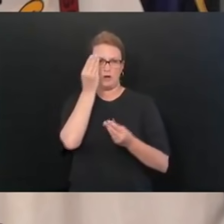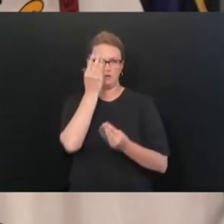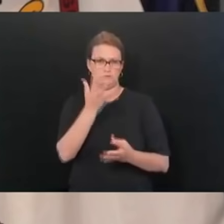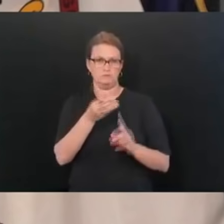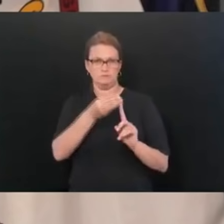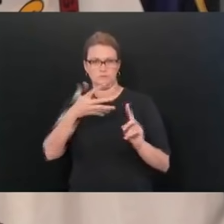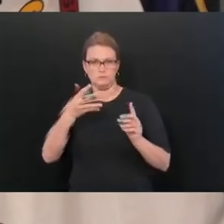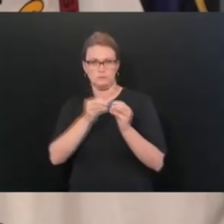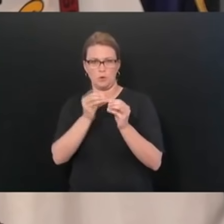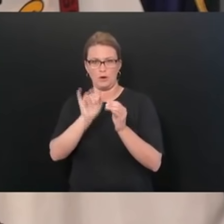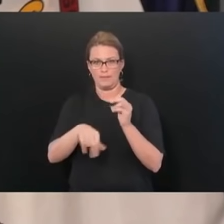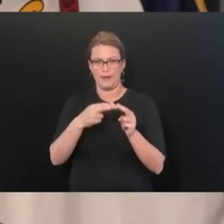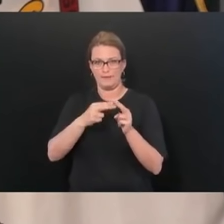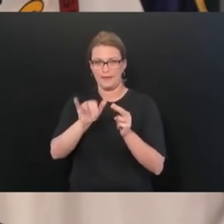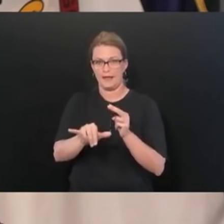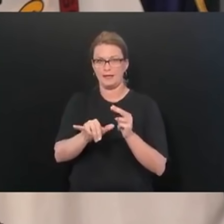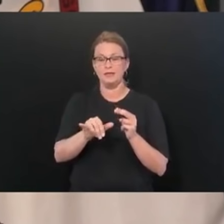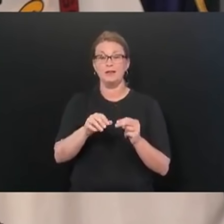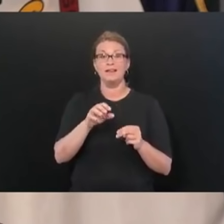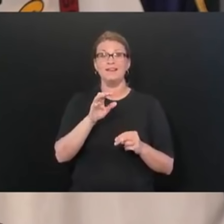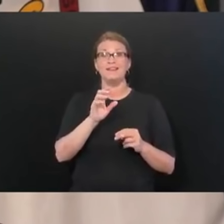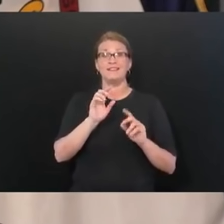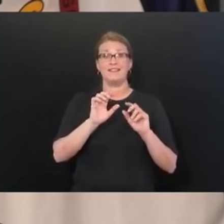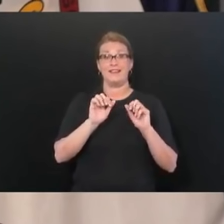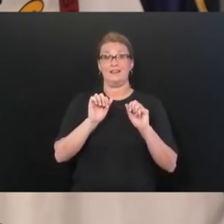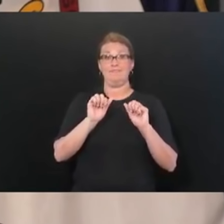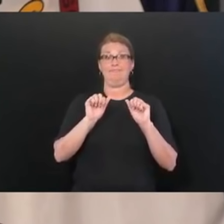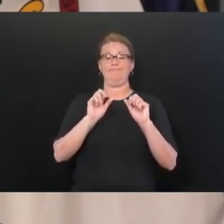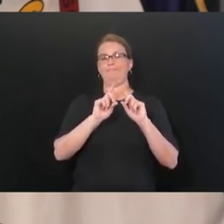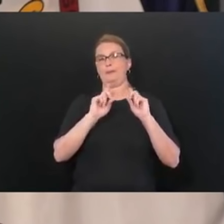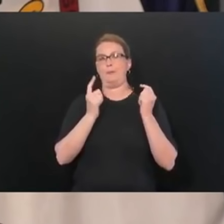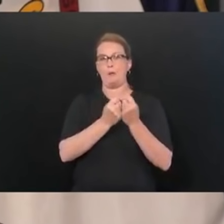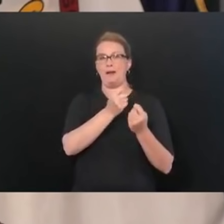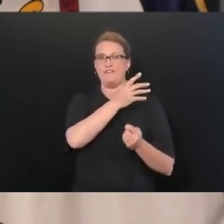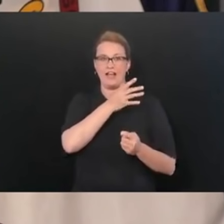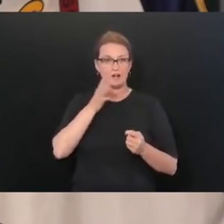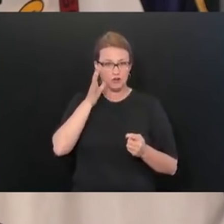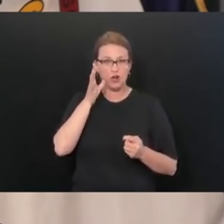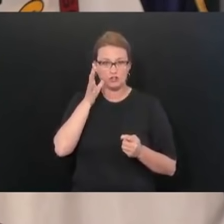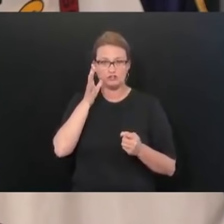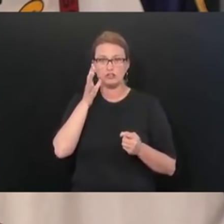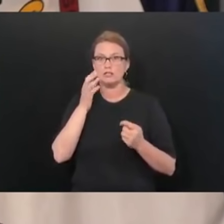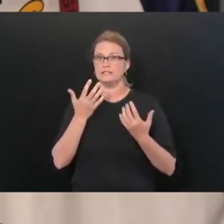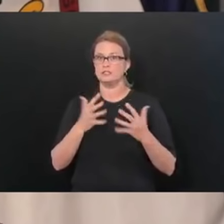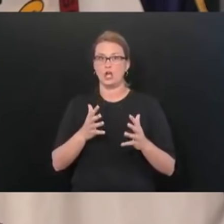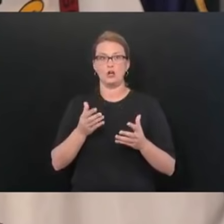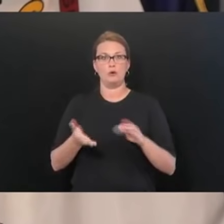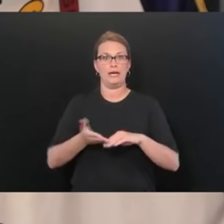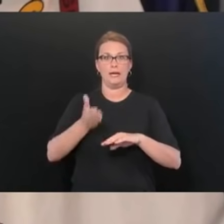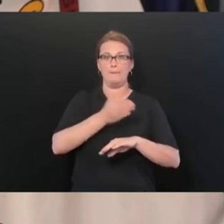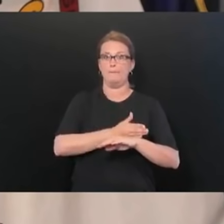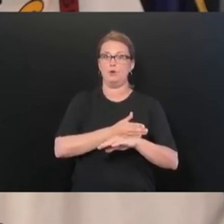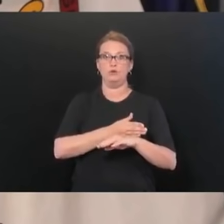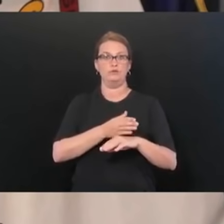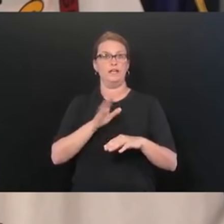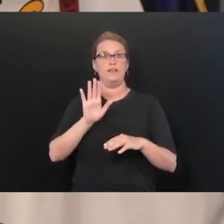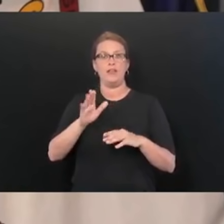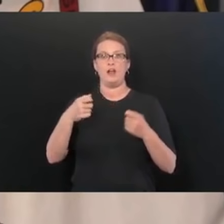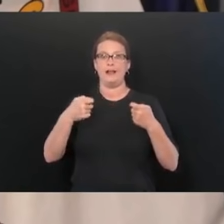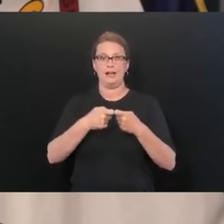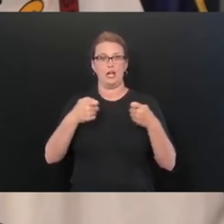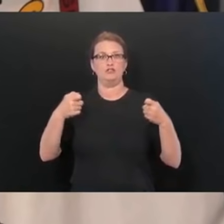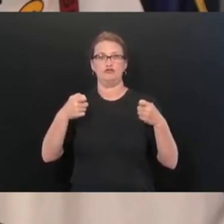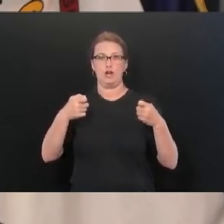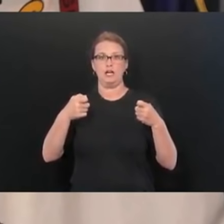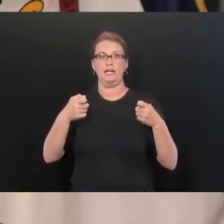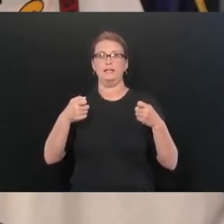of Agriculture has approved West Virginia's application for pandemic electronic benefits transfer cards to support